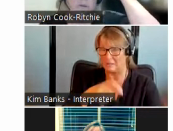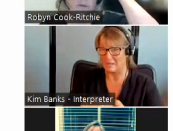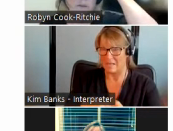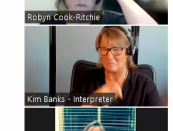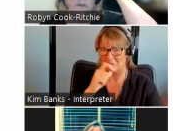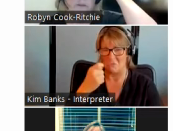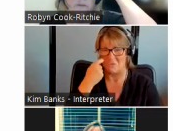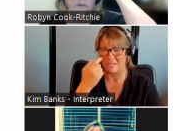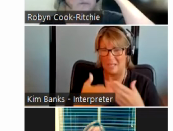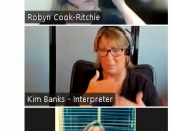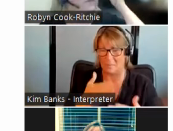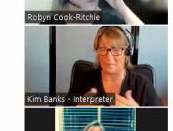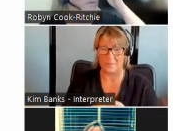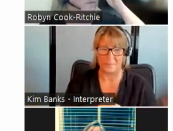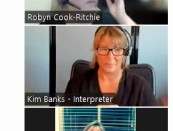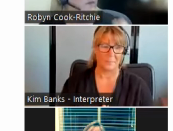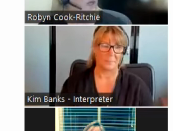So,